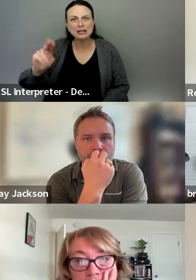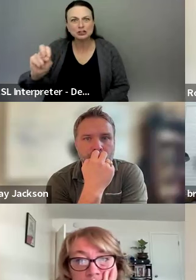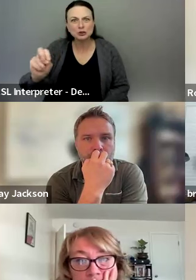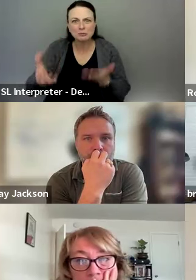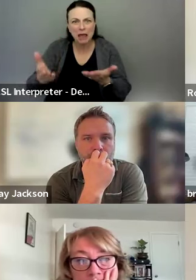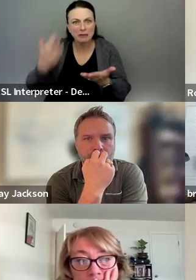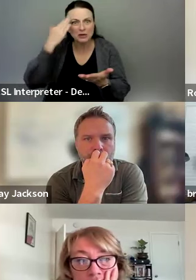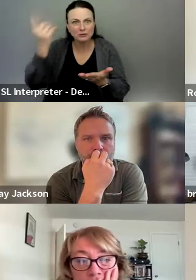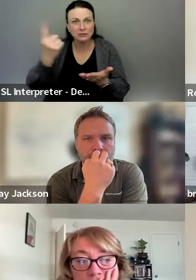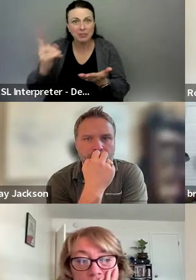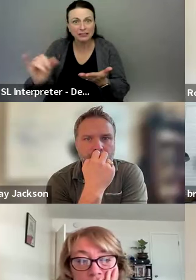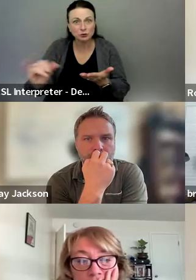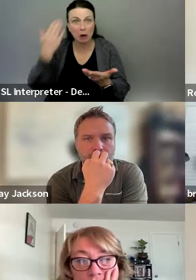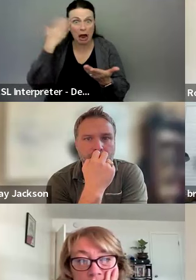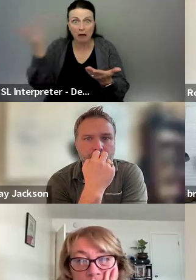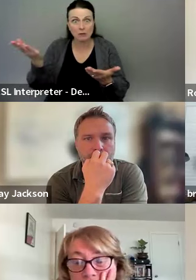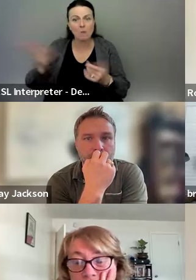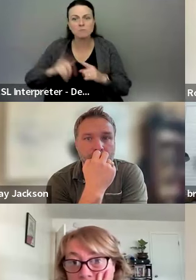well something, but